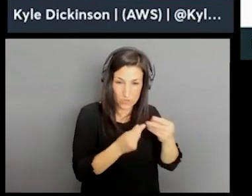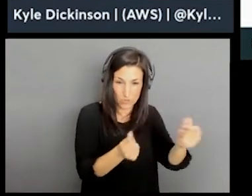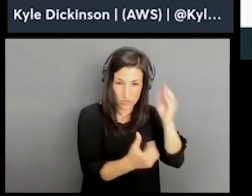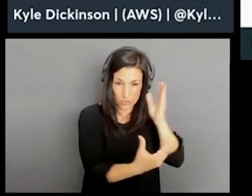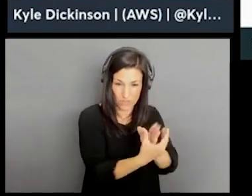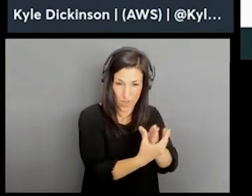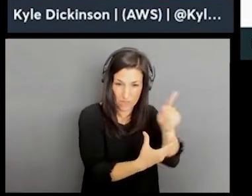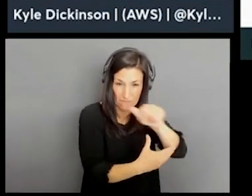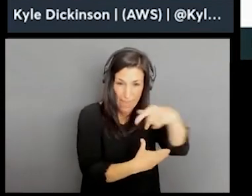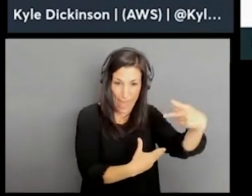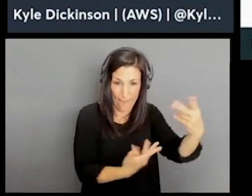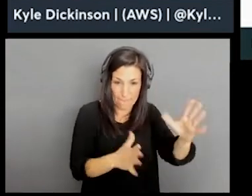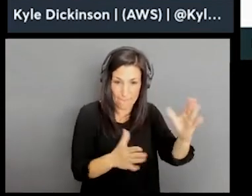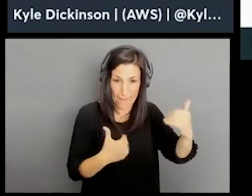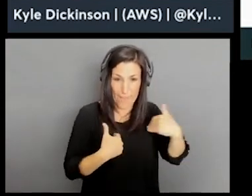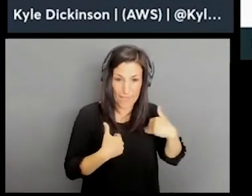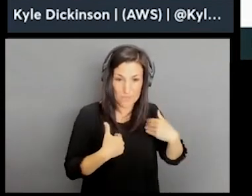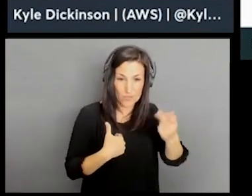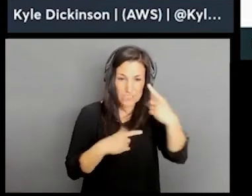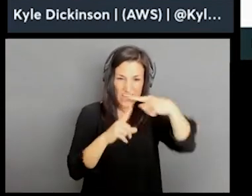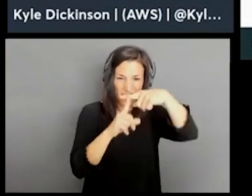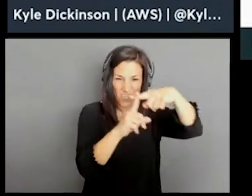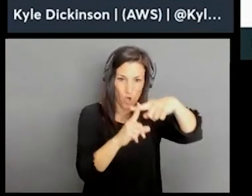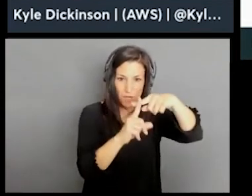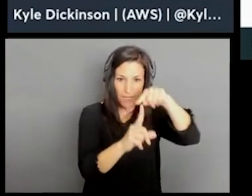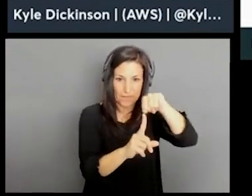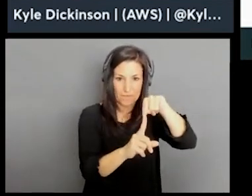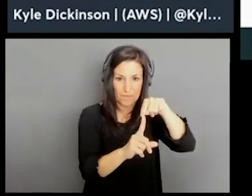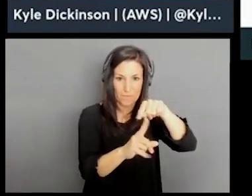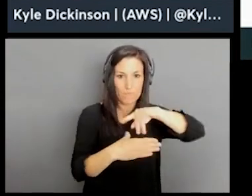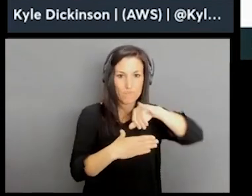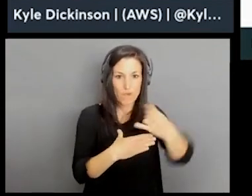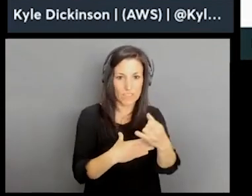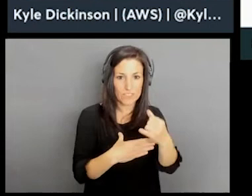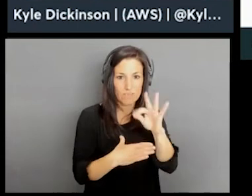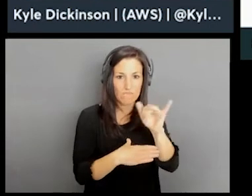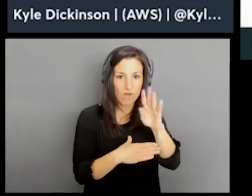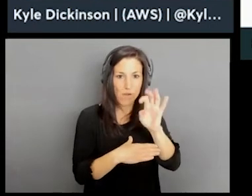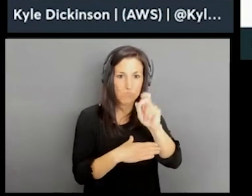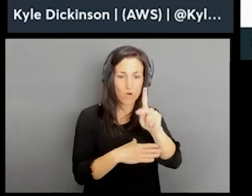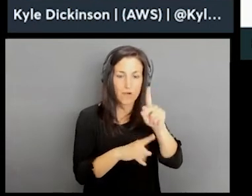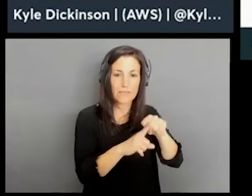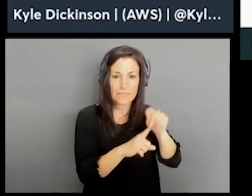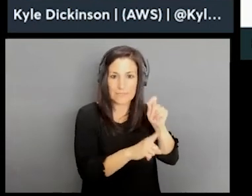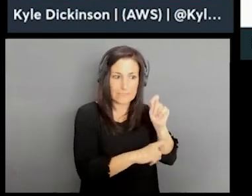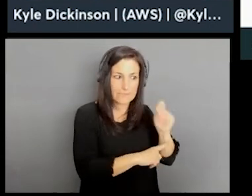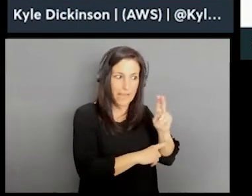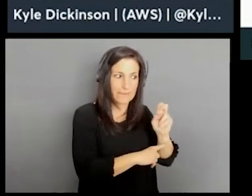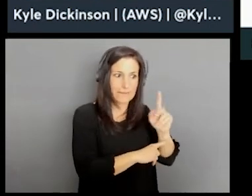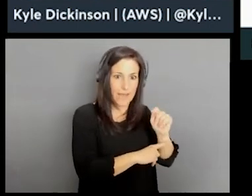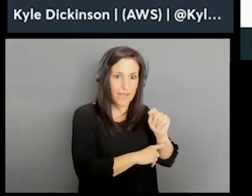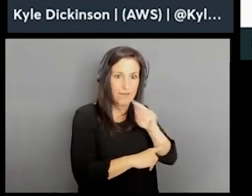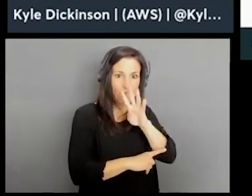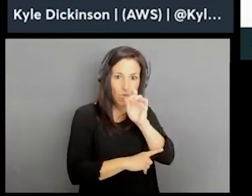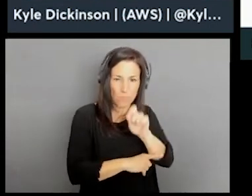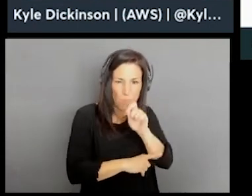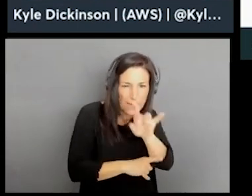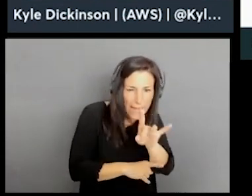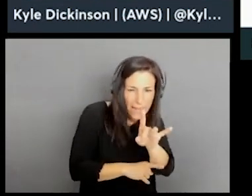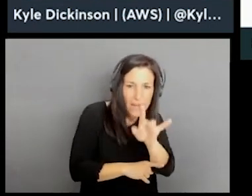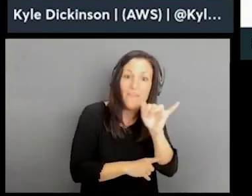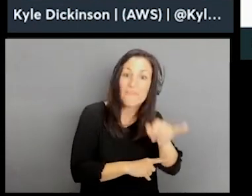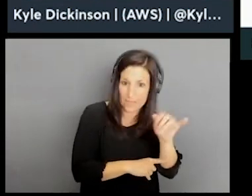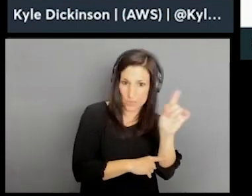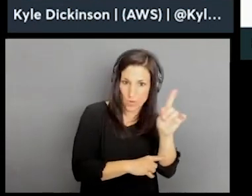that the target project framework, the starting point is .NET 4.8, which is what this application is written in. So it's